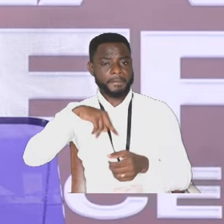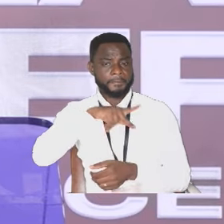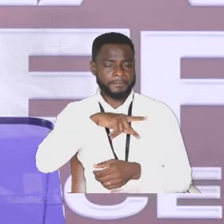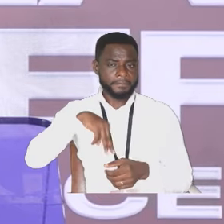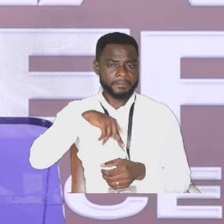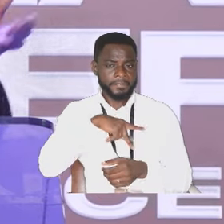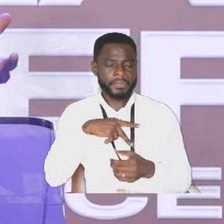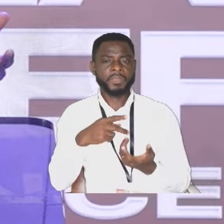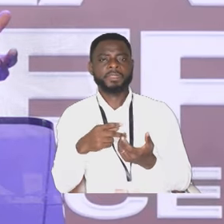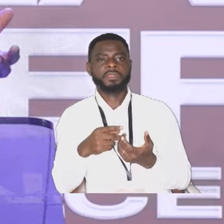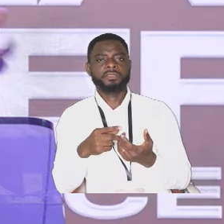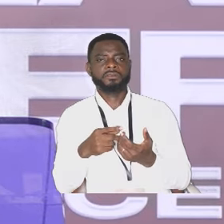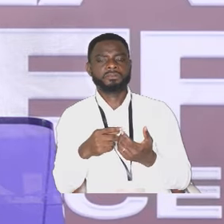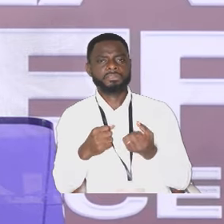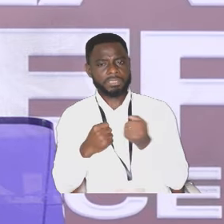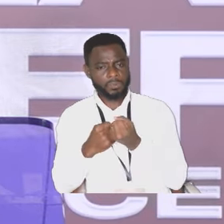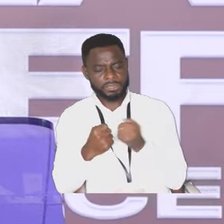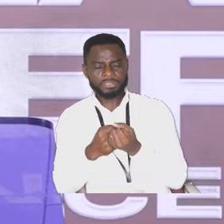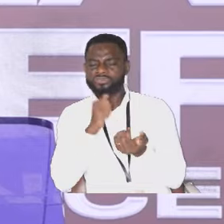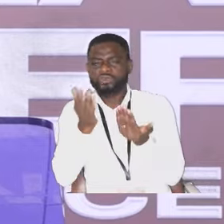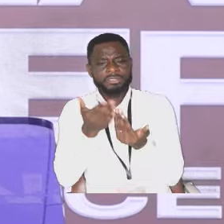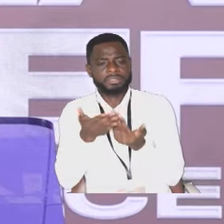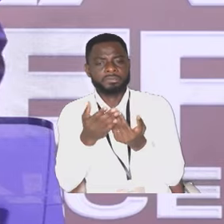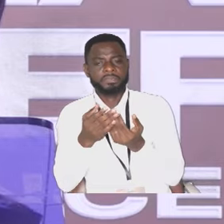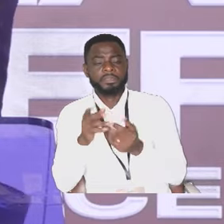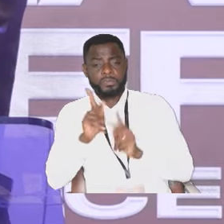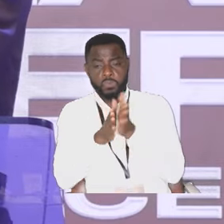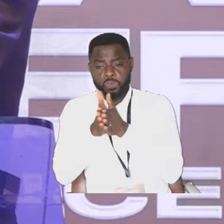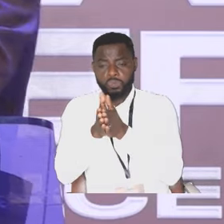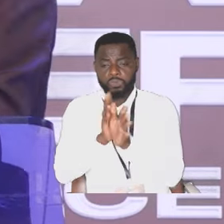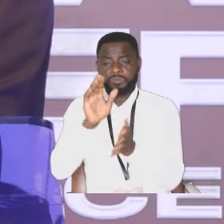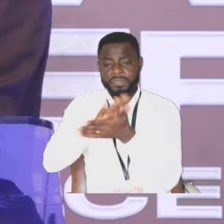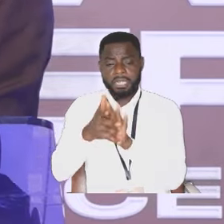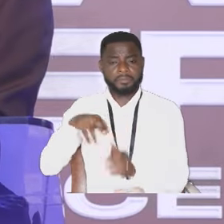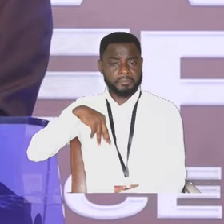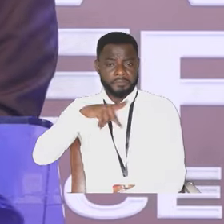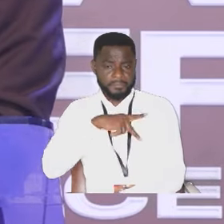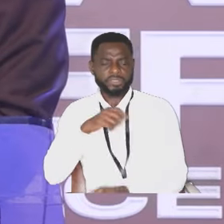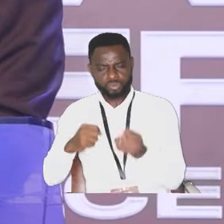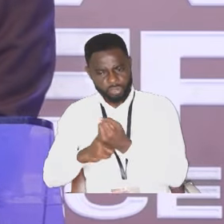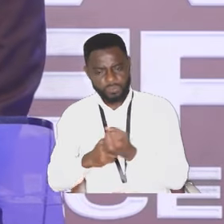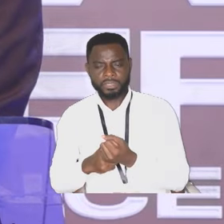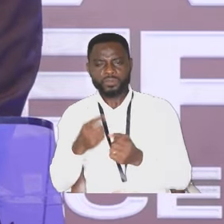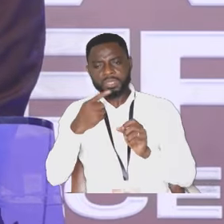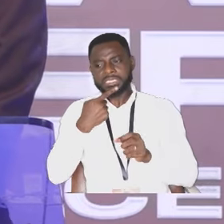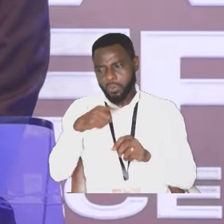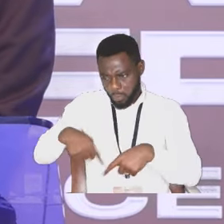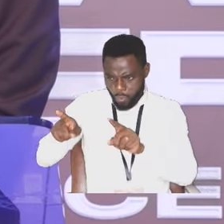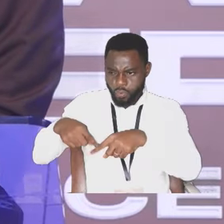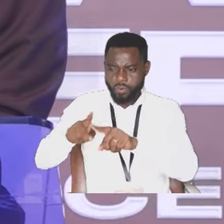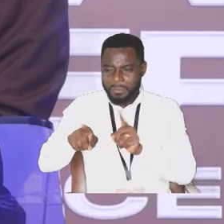their initial expenses. It's not easy. We can say that they should go. And then you go, the money that you even use to